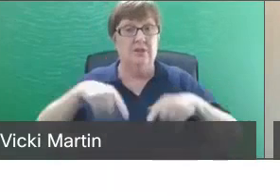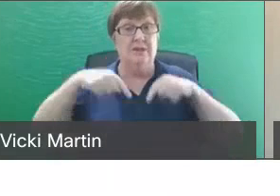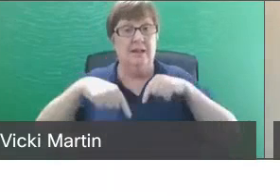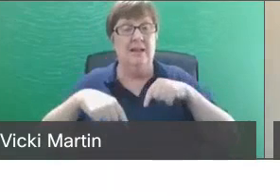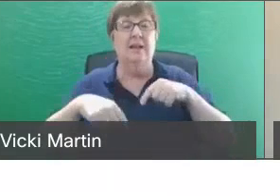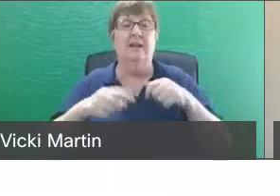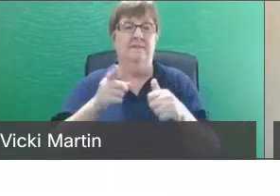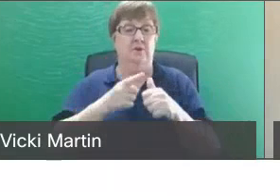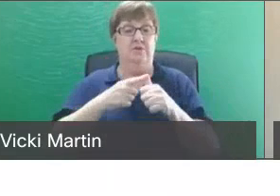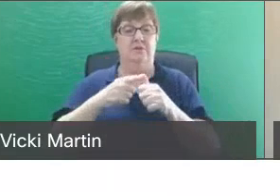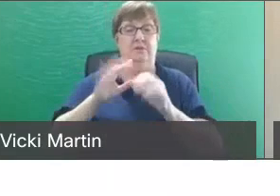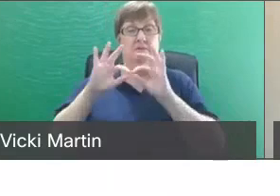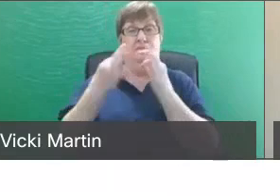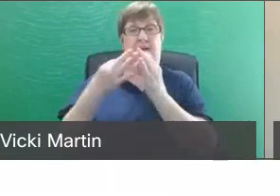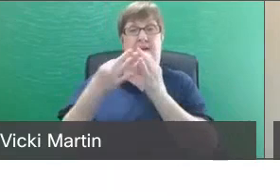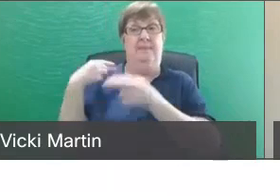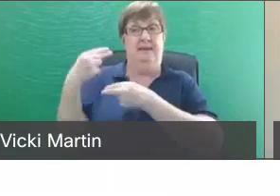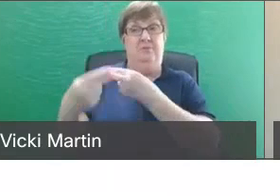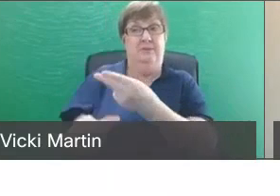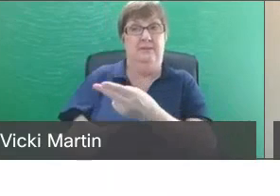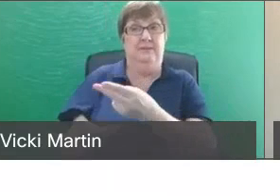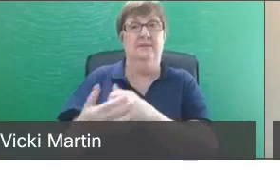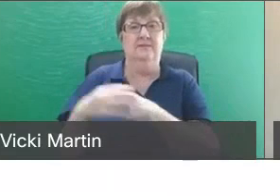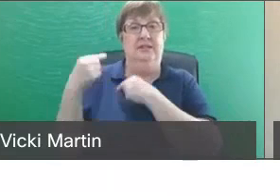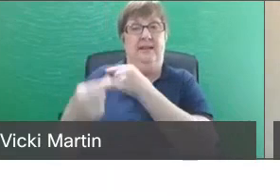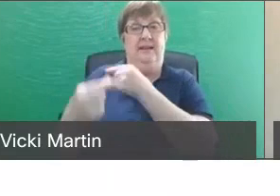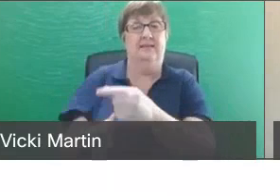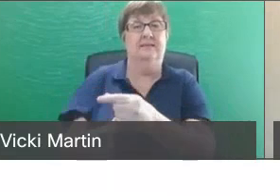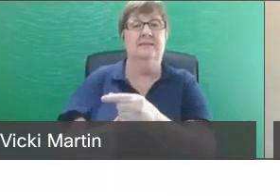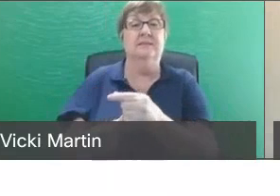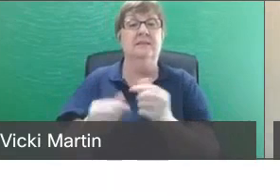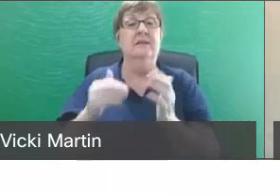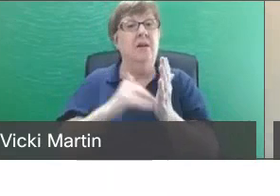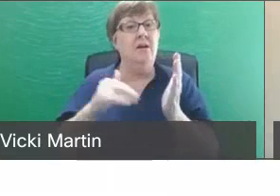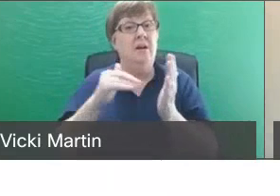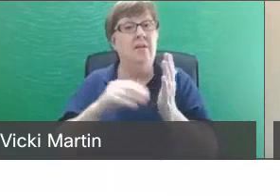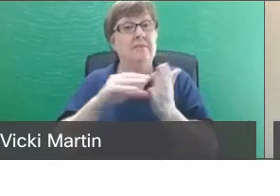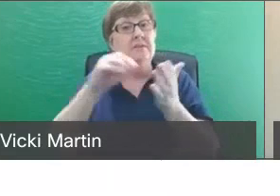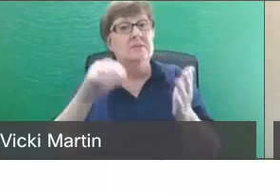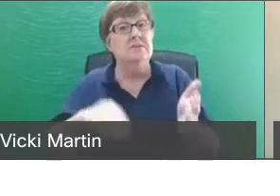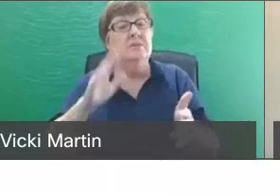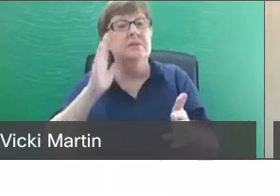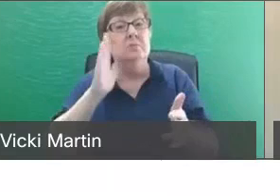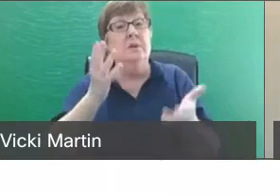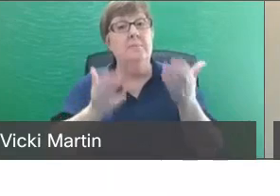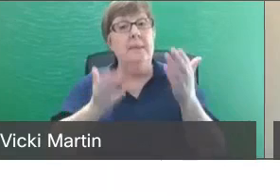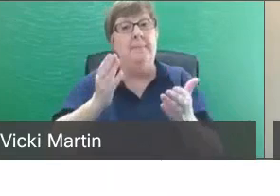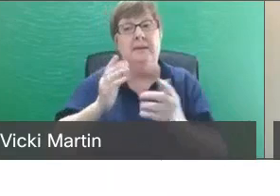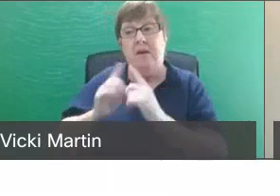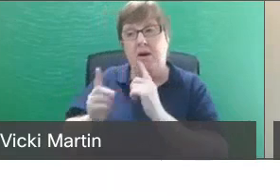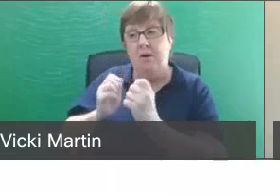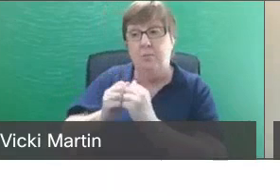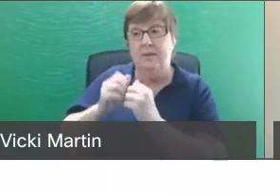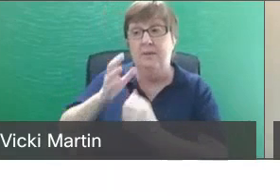factor. A lot of times we have students who do talk to their parents and know, like, hey,